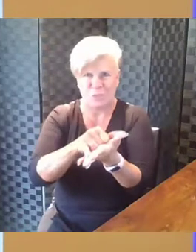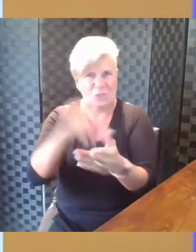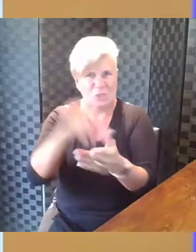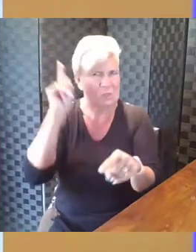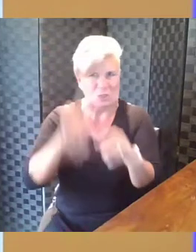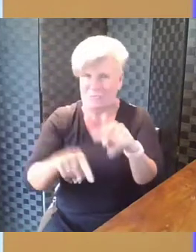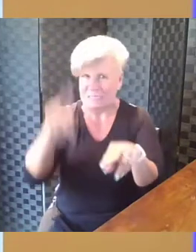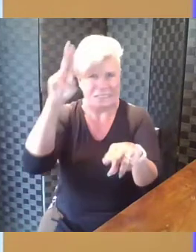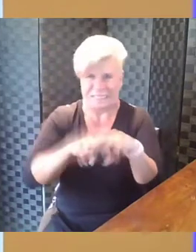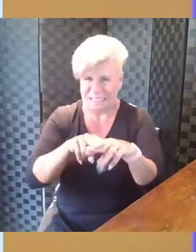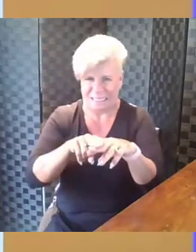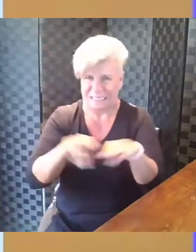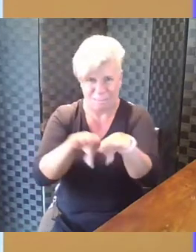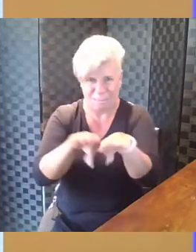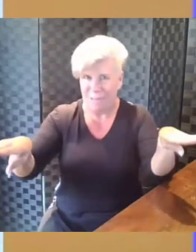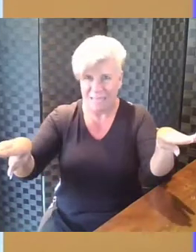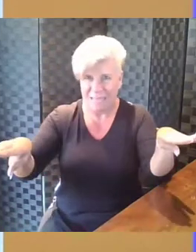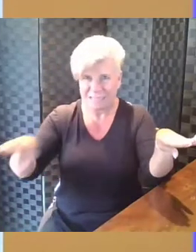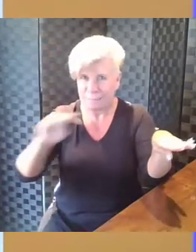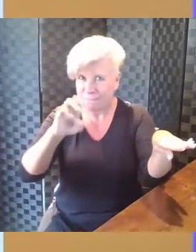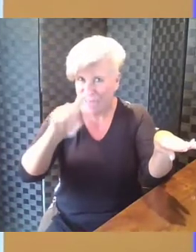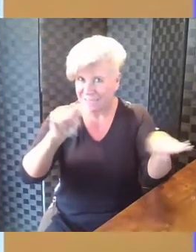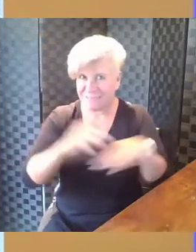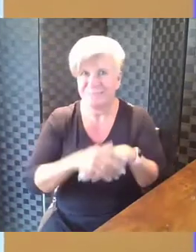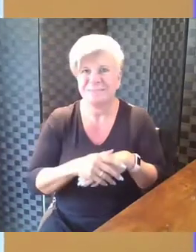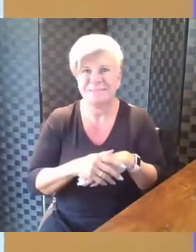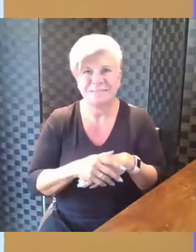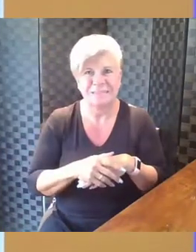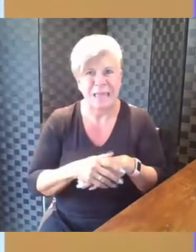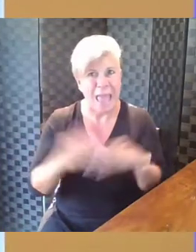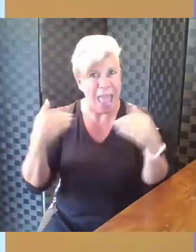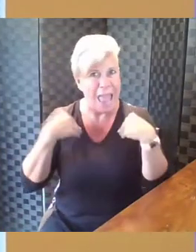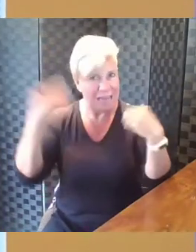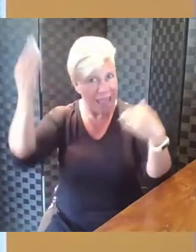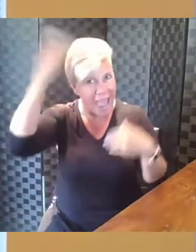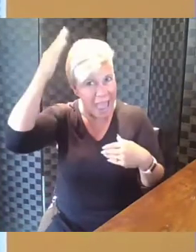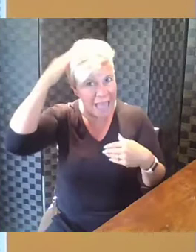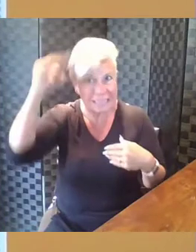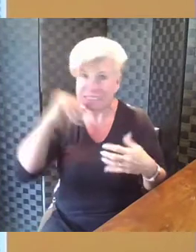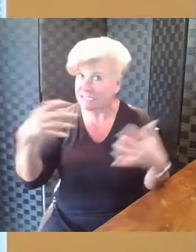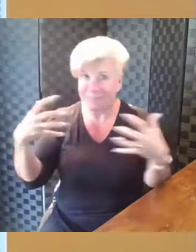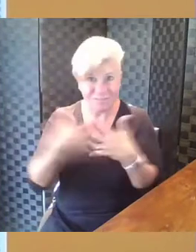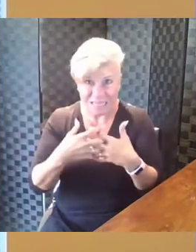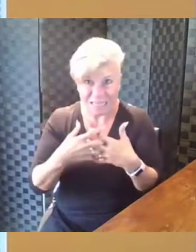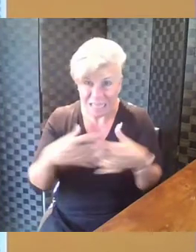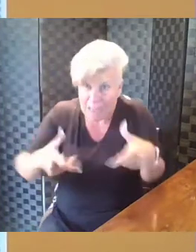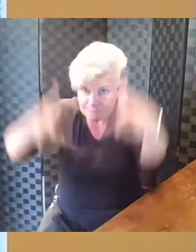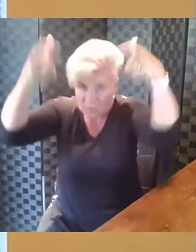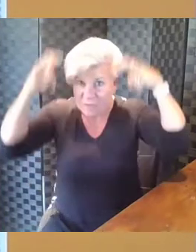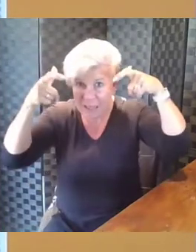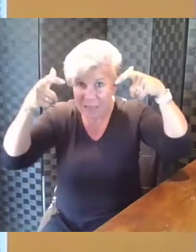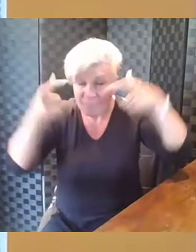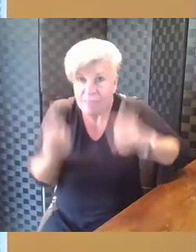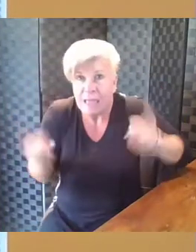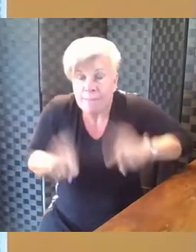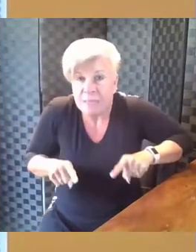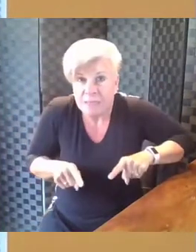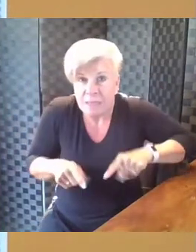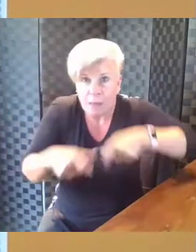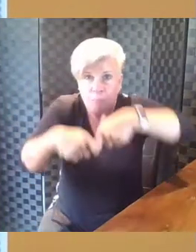could not even sit on his mat. He had a hat that did not fit. He put it on, and then it...